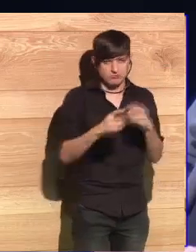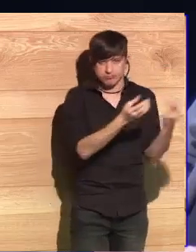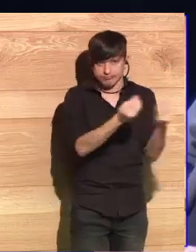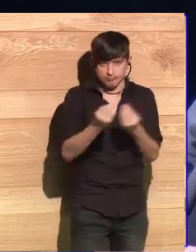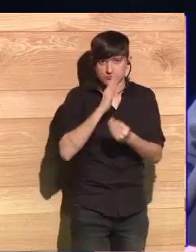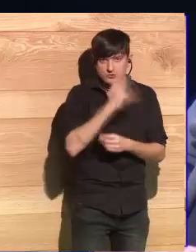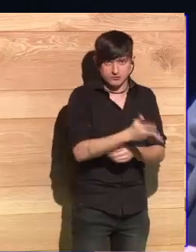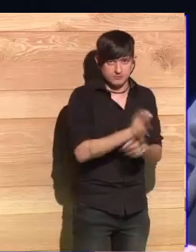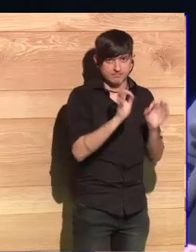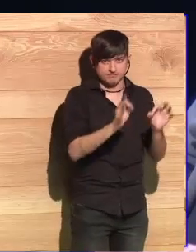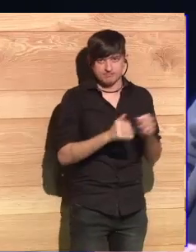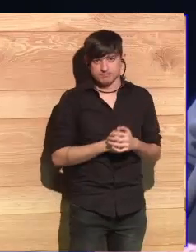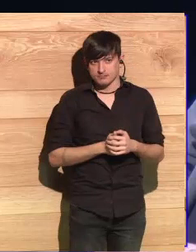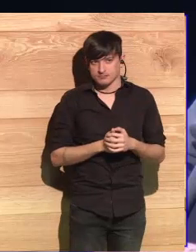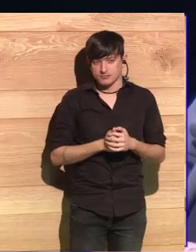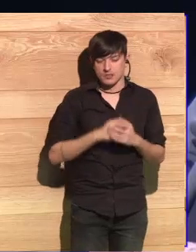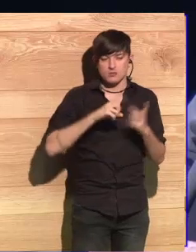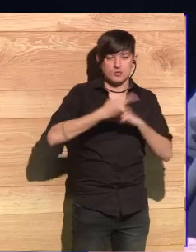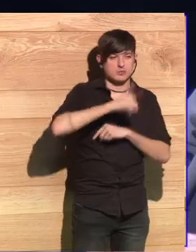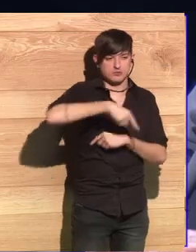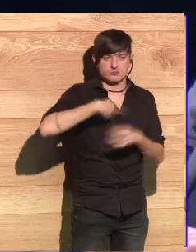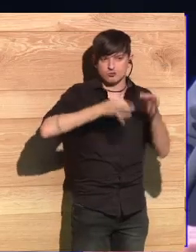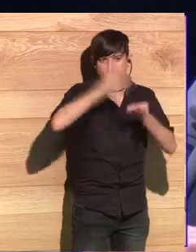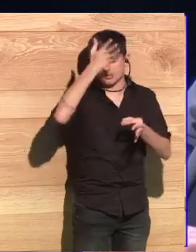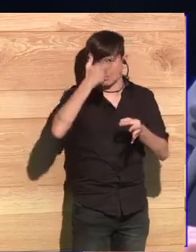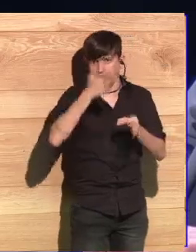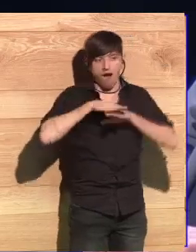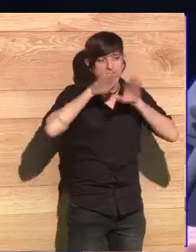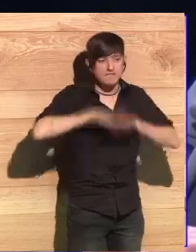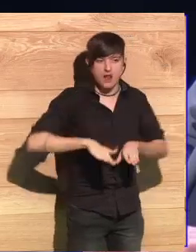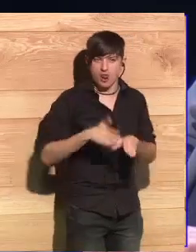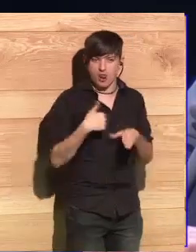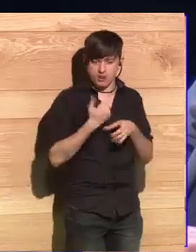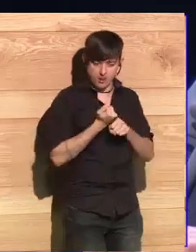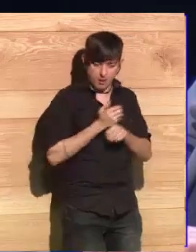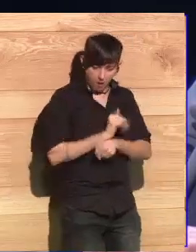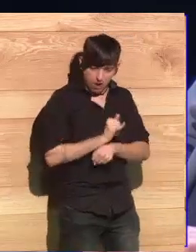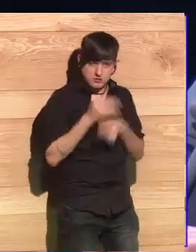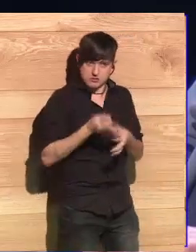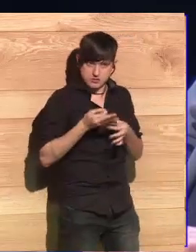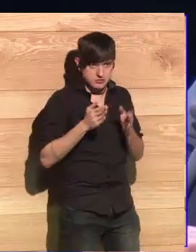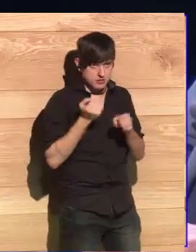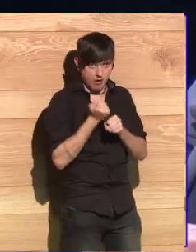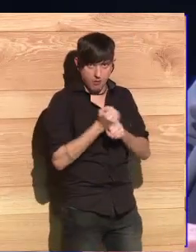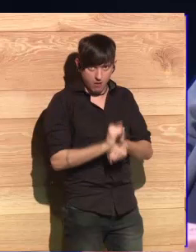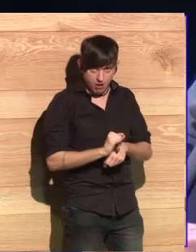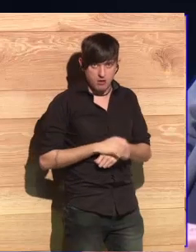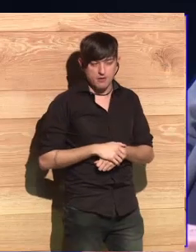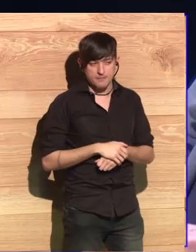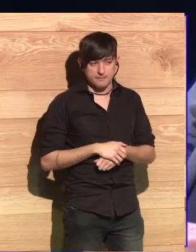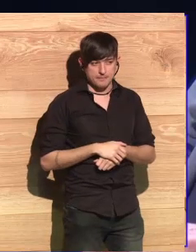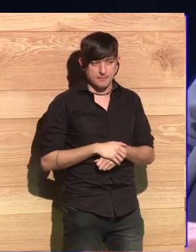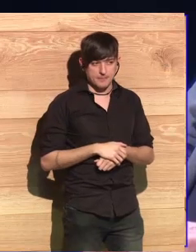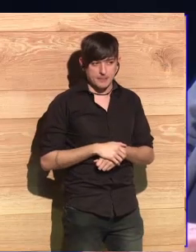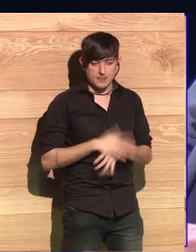and that was a reason for many of the things I did. I was always lucky enough to have a job at